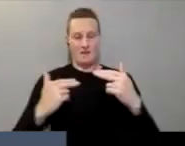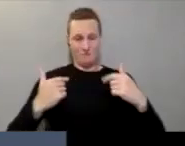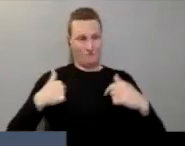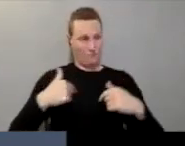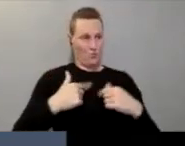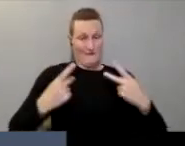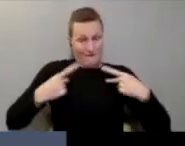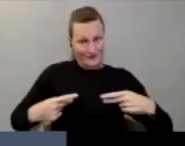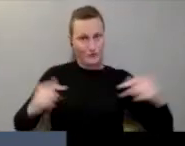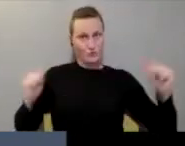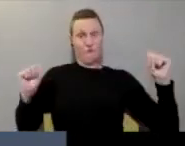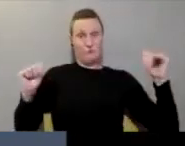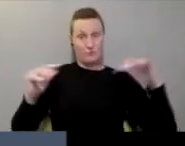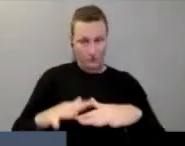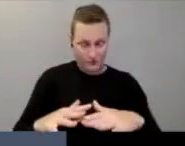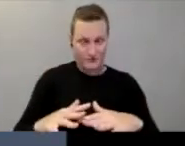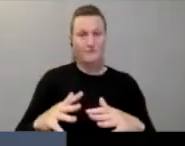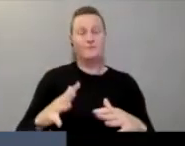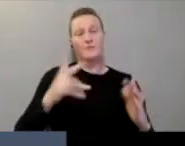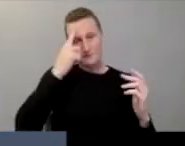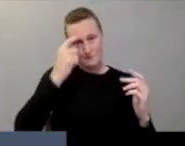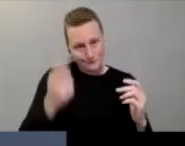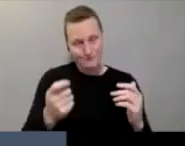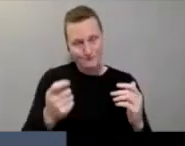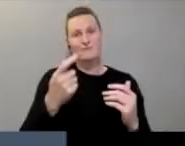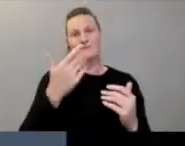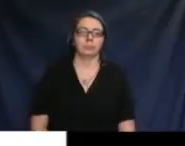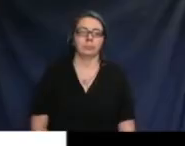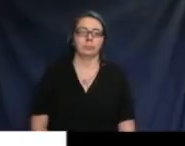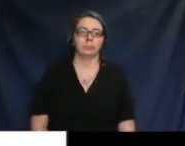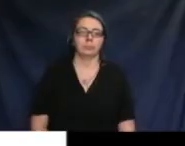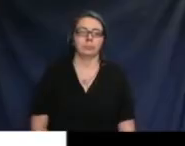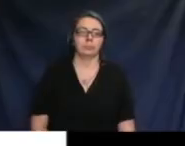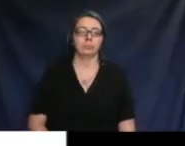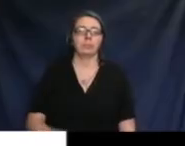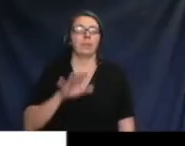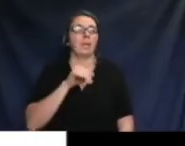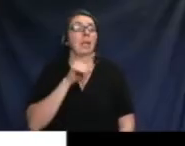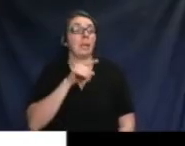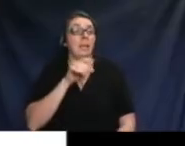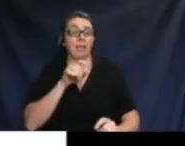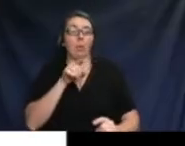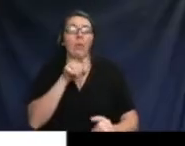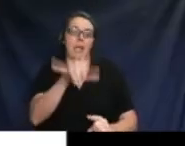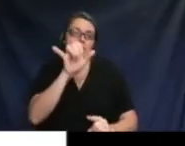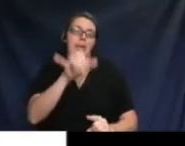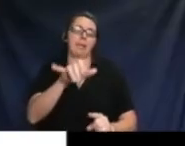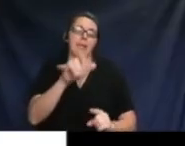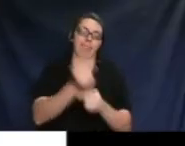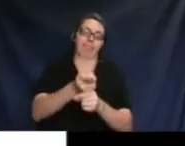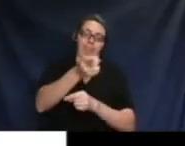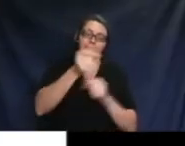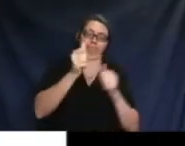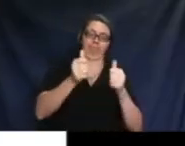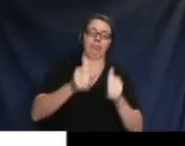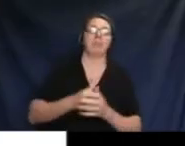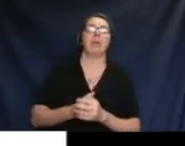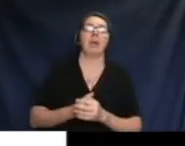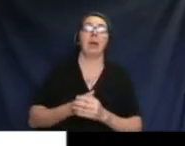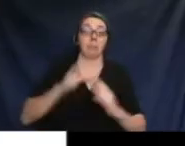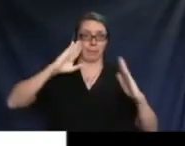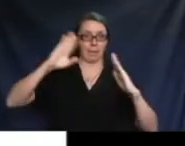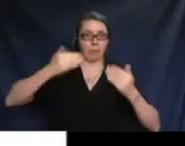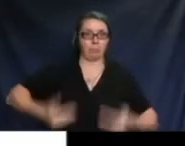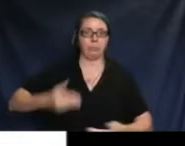me. Miigwech, Marcy, thank you for your time. Perfect, thank you. Hi everyone, my name is Rupal. I'm